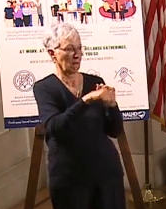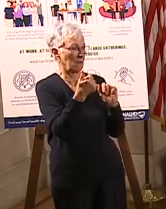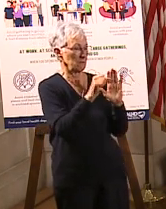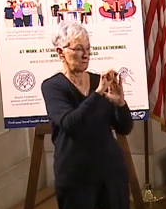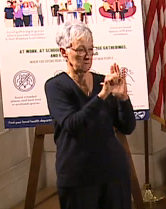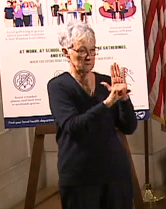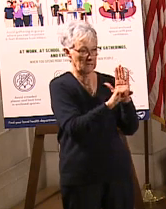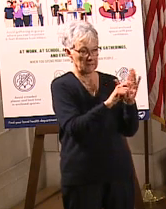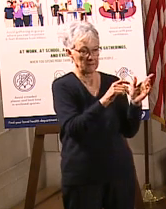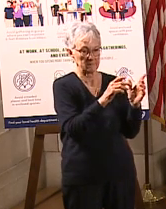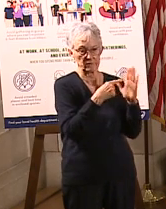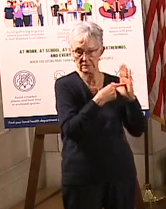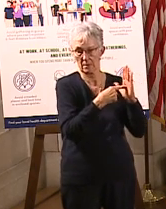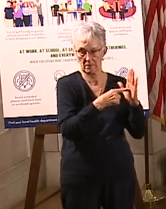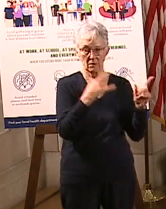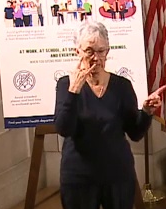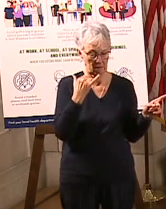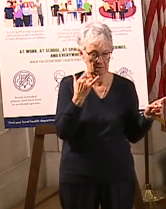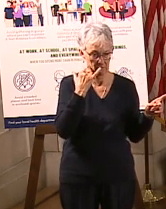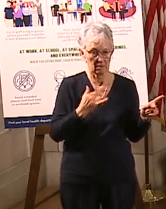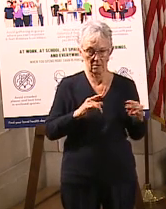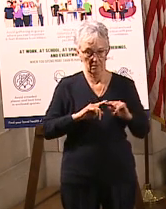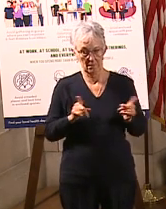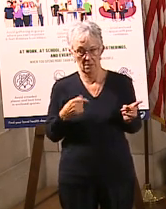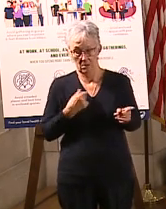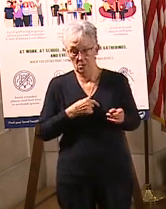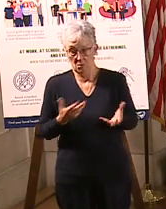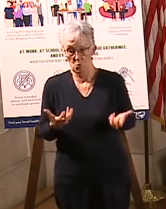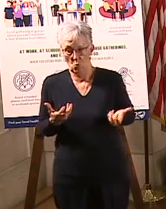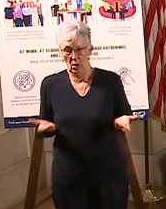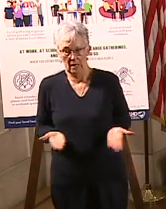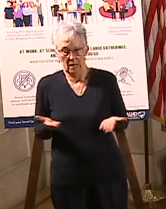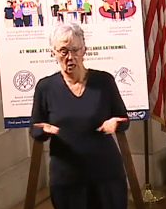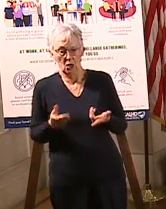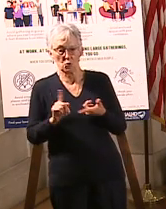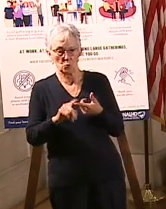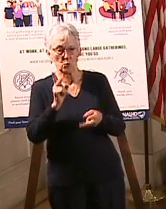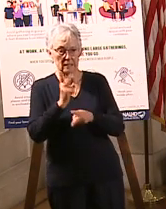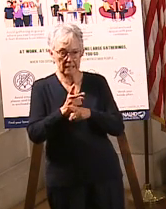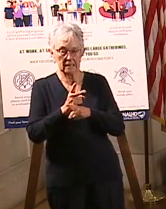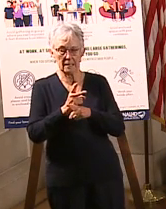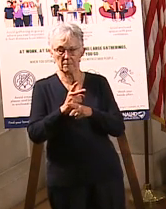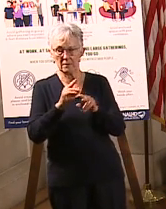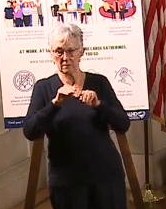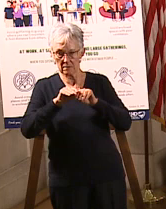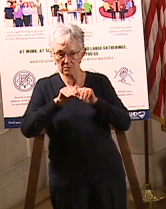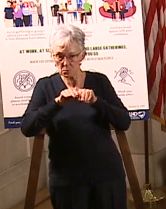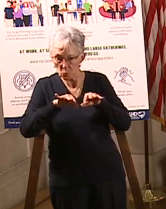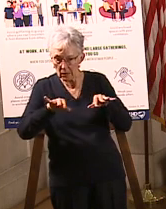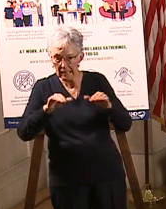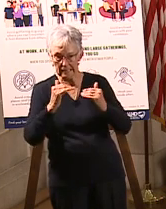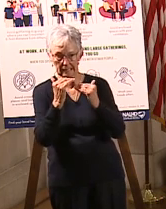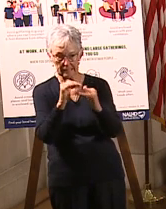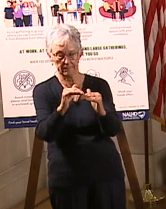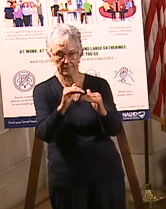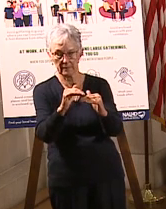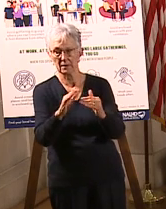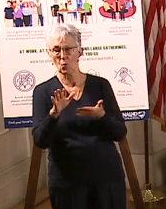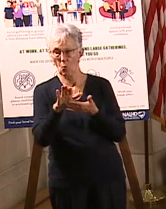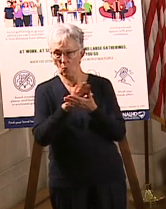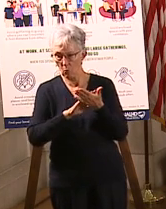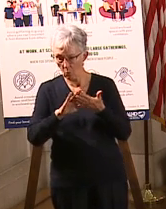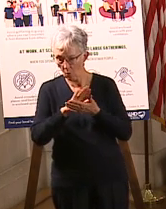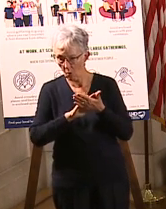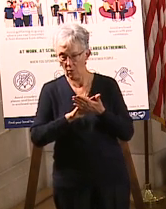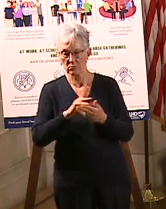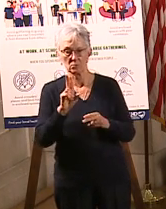Nebraskans to continue to be able to slow the spread of the virus by keeping that 6 foot of distance between you and other people when you go out in public, washing your hands often, wear